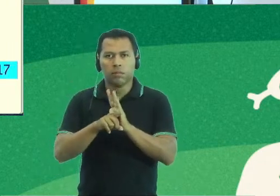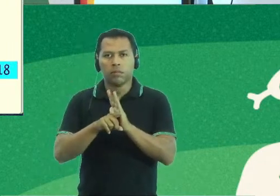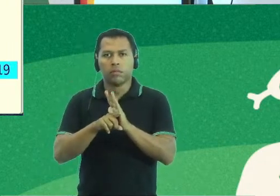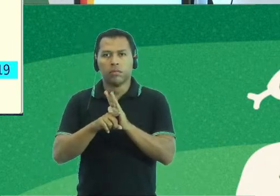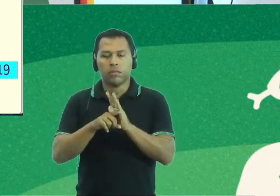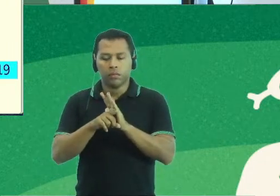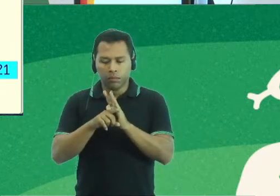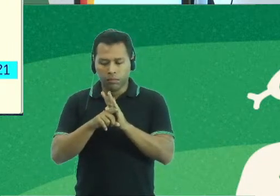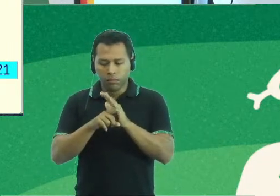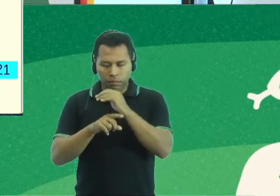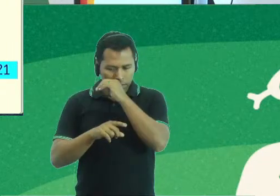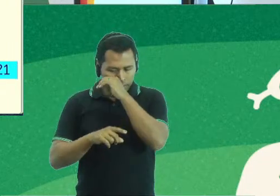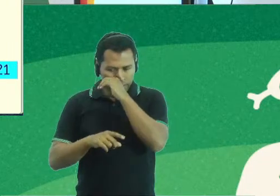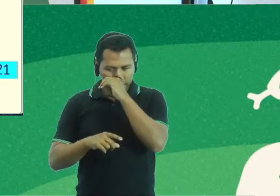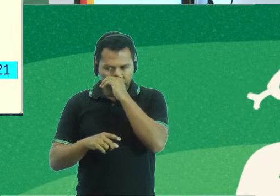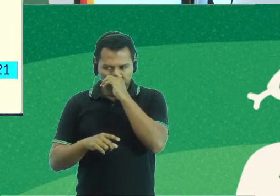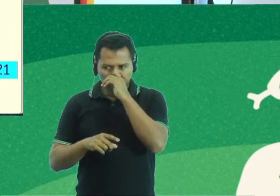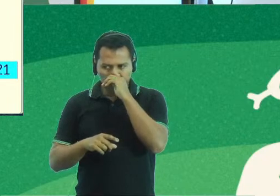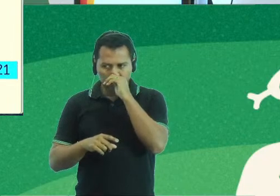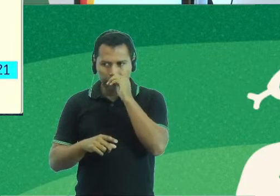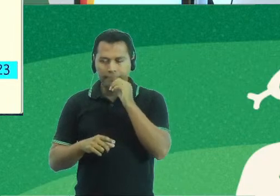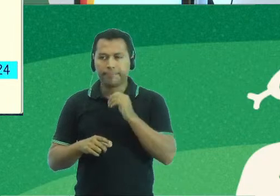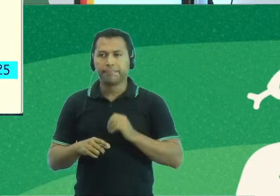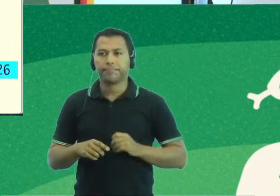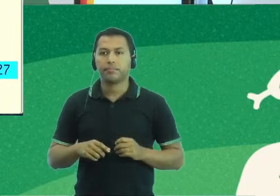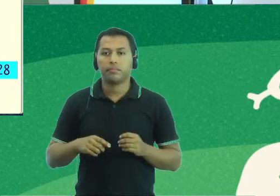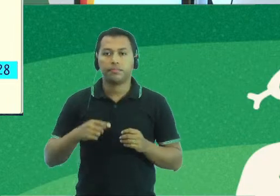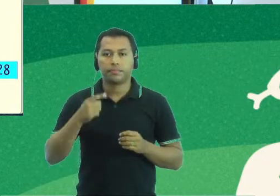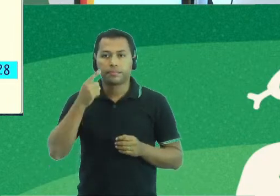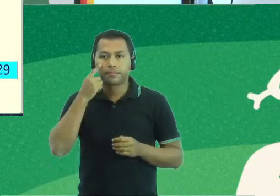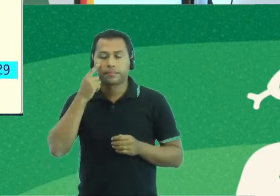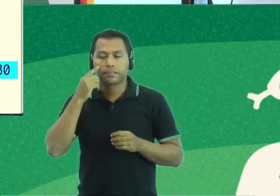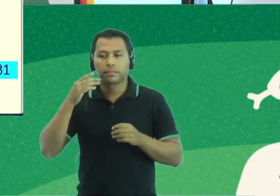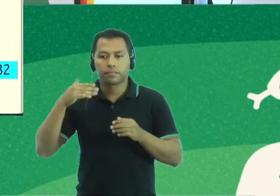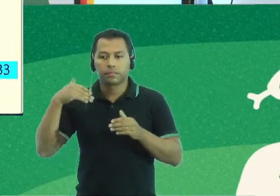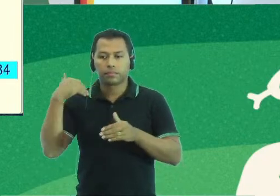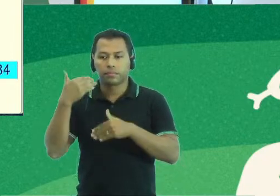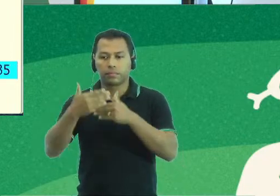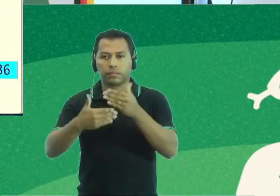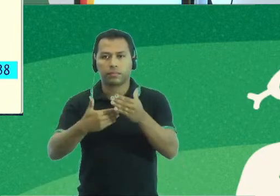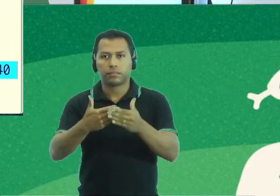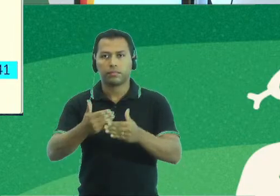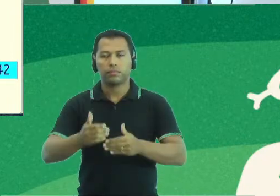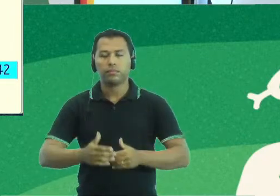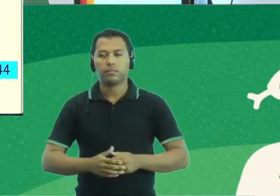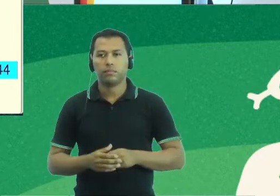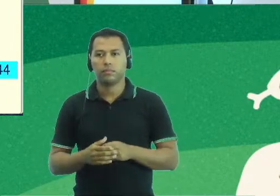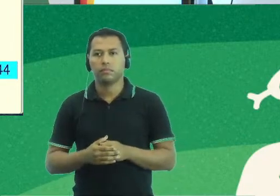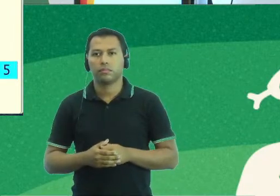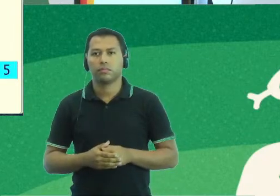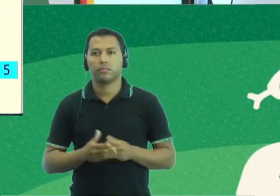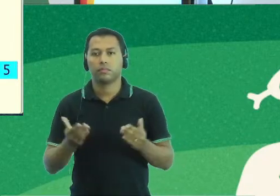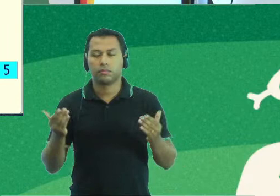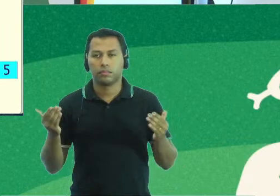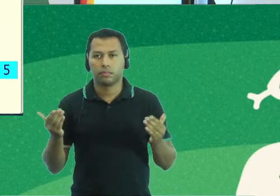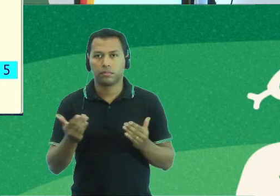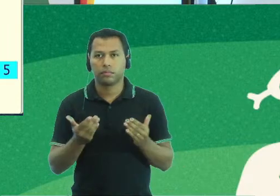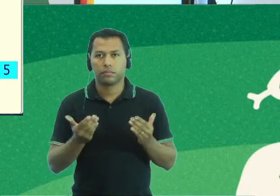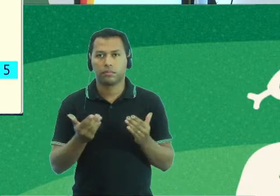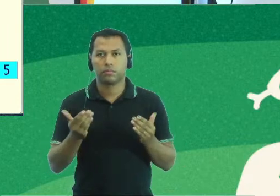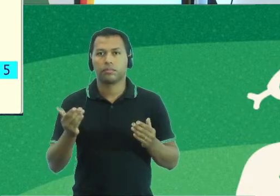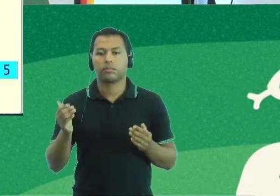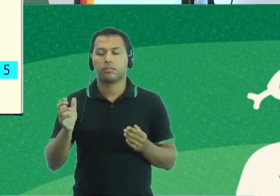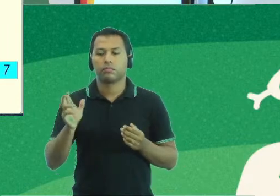is. And then, yeah, so it's going to call get next sighting. And